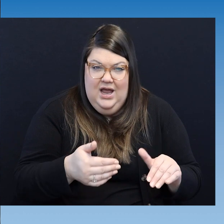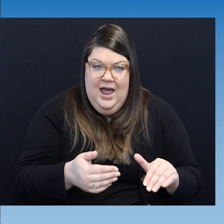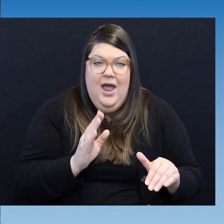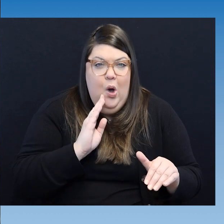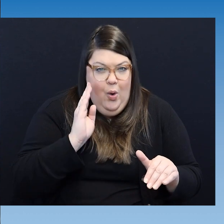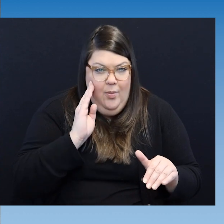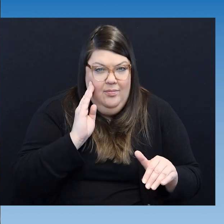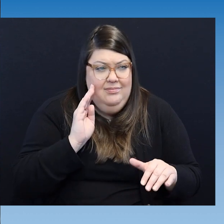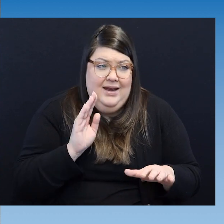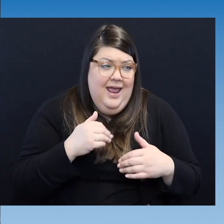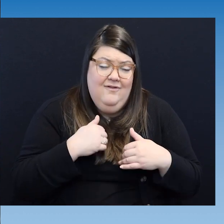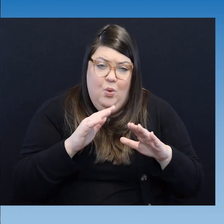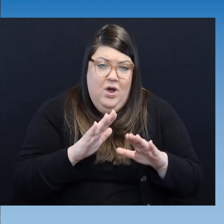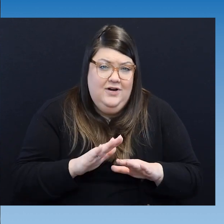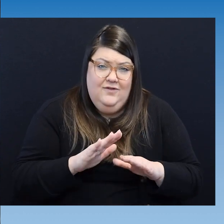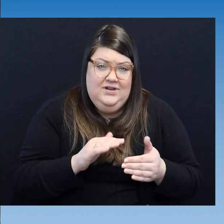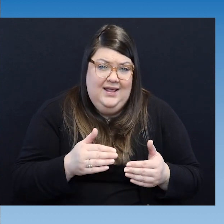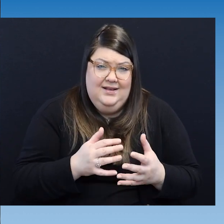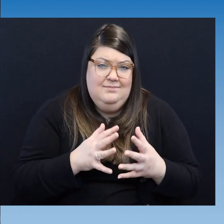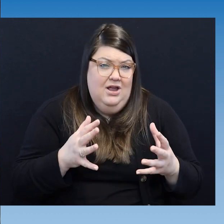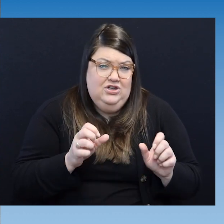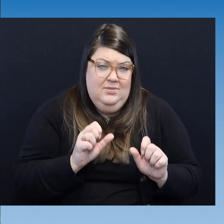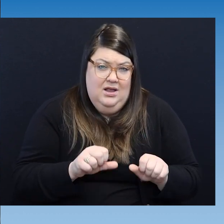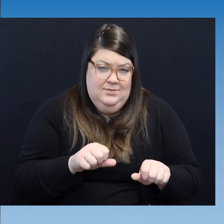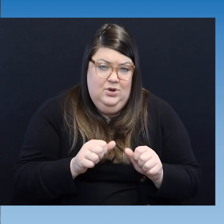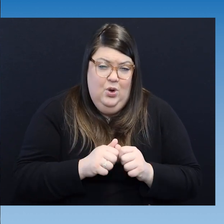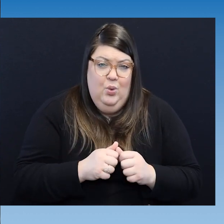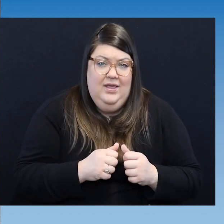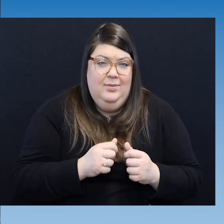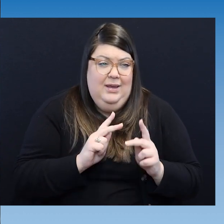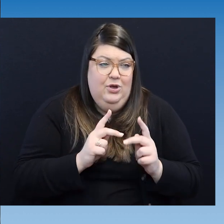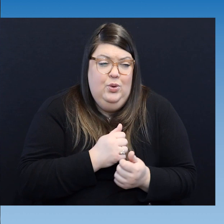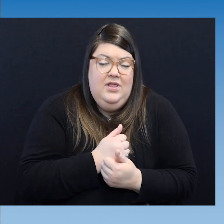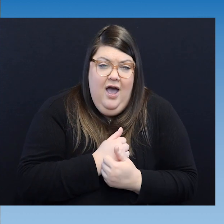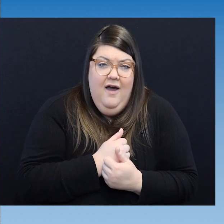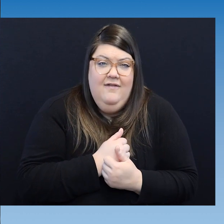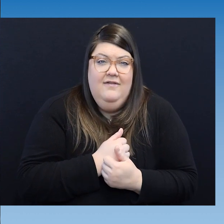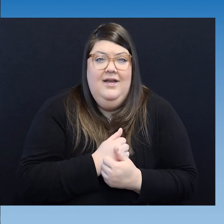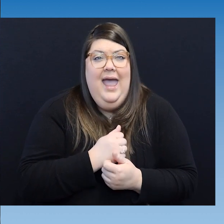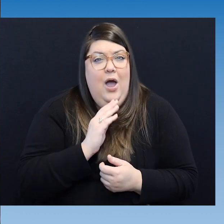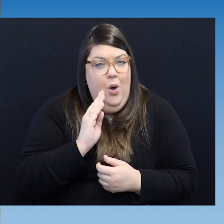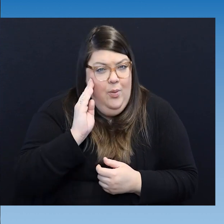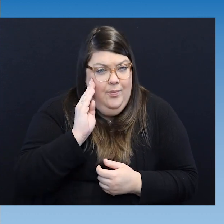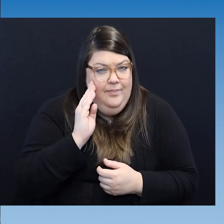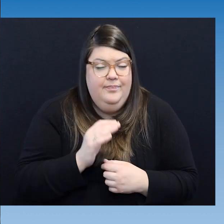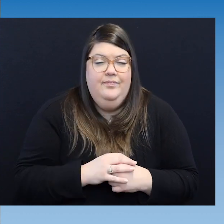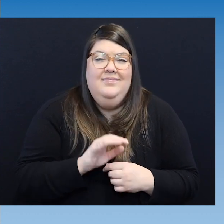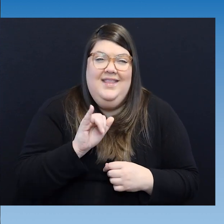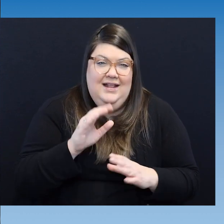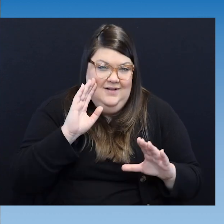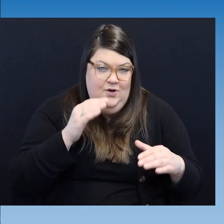wonderful death, if as much as possible, with loved ones around at home. That is the focus